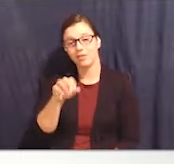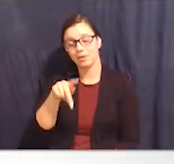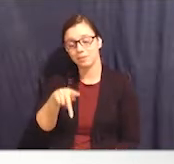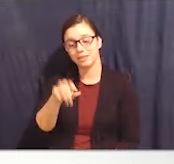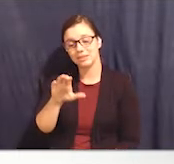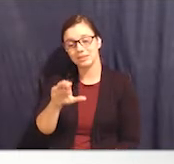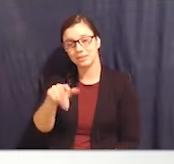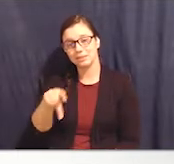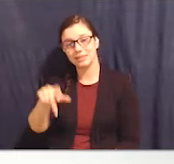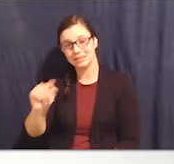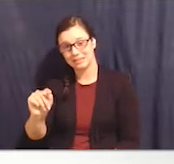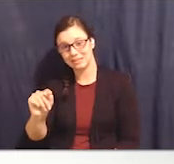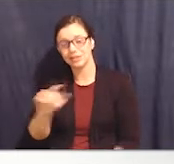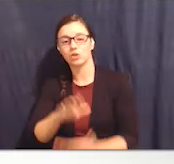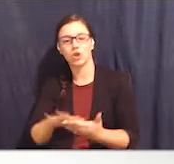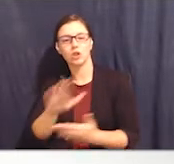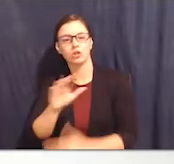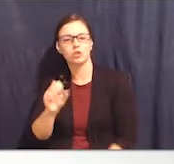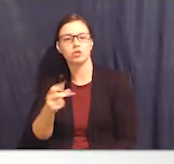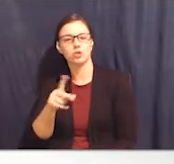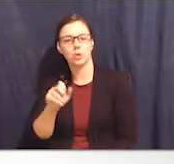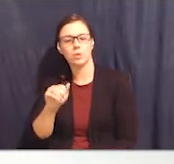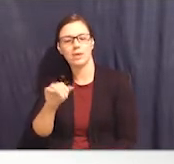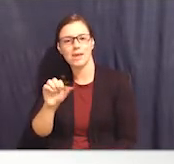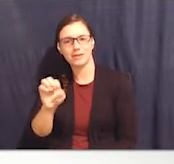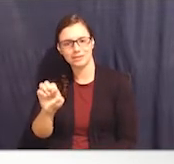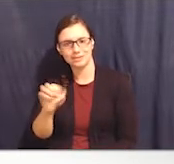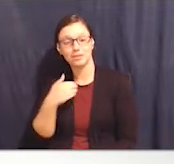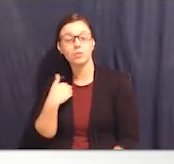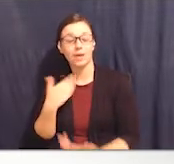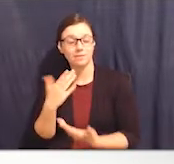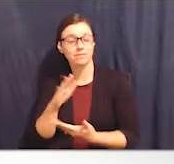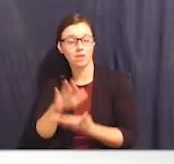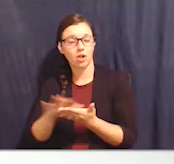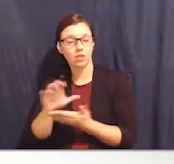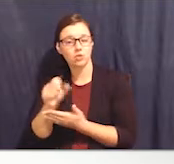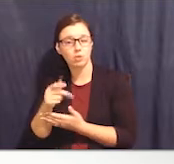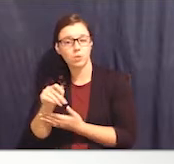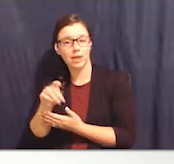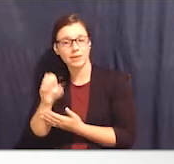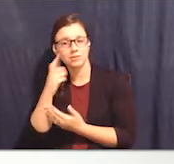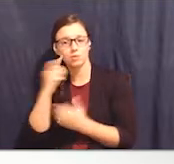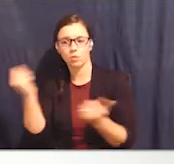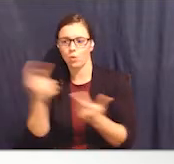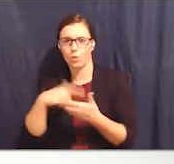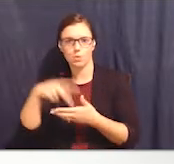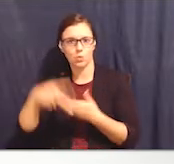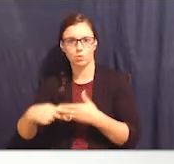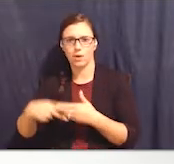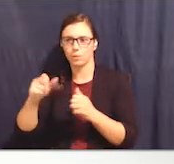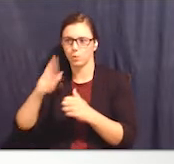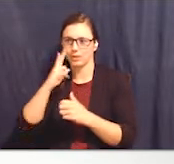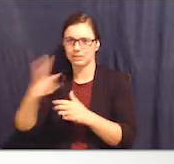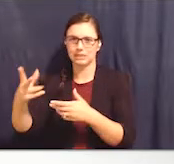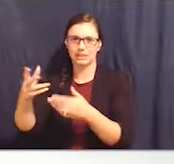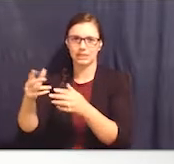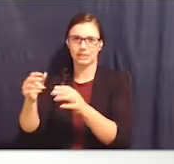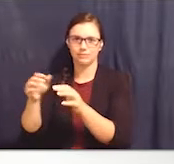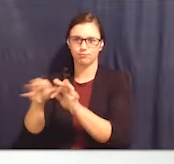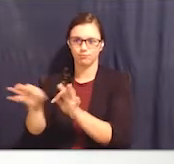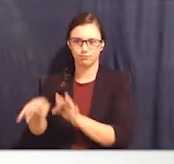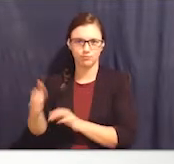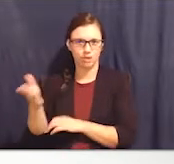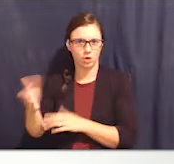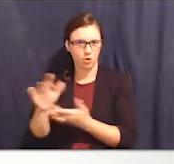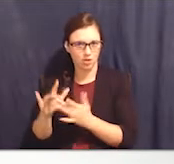It also established Florida Post-Secondary Comprehensive Transition Programs. Some of the